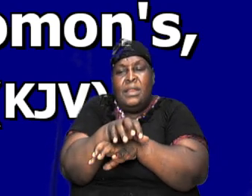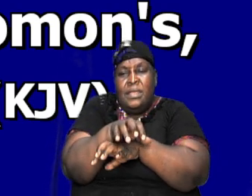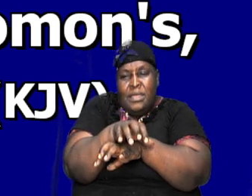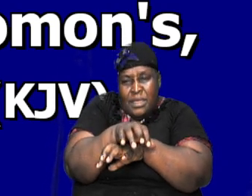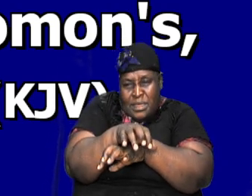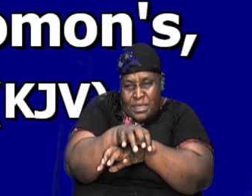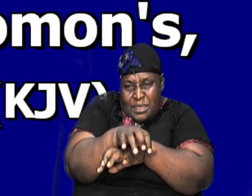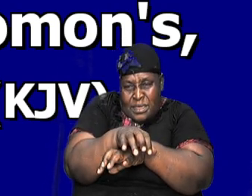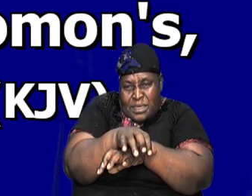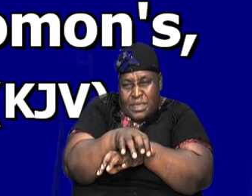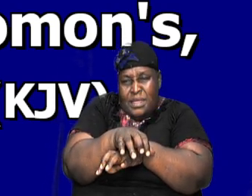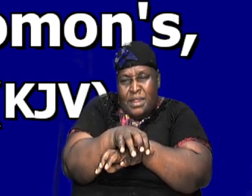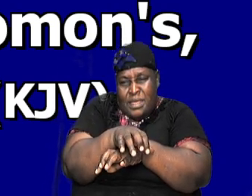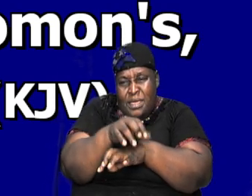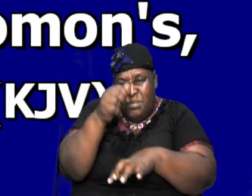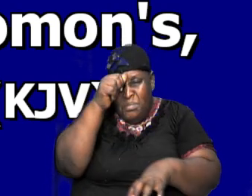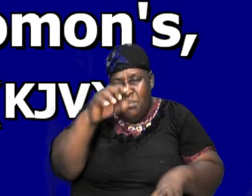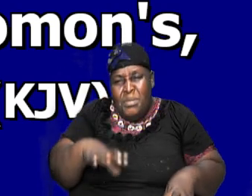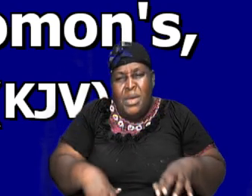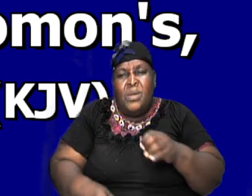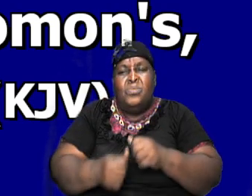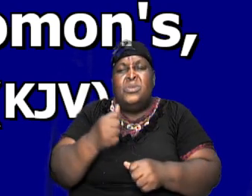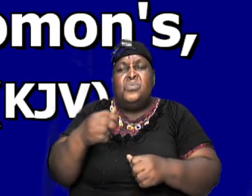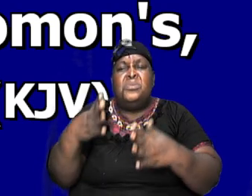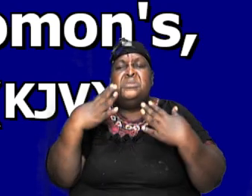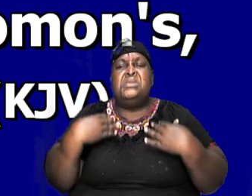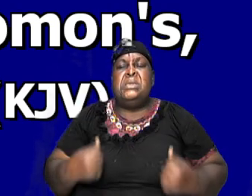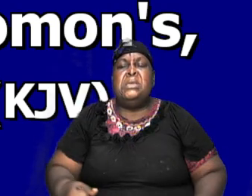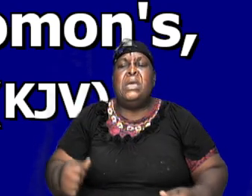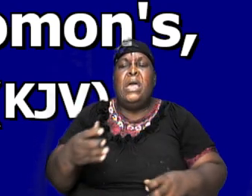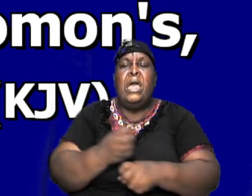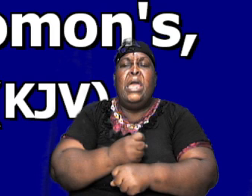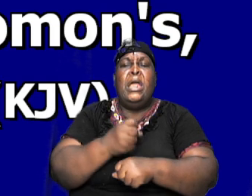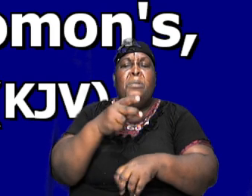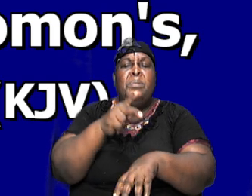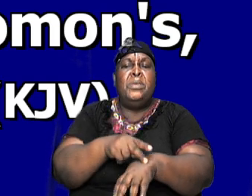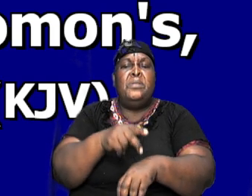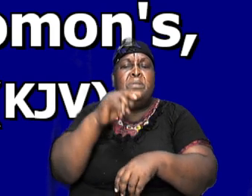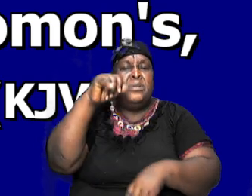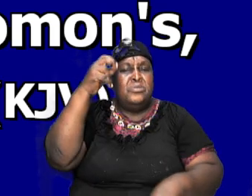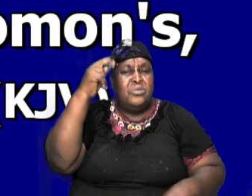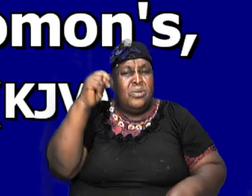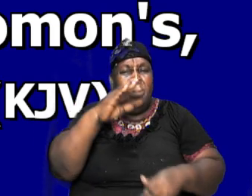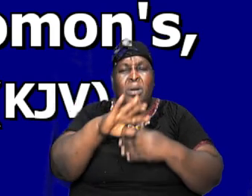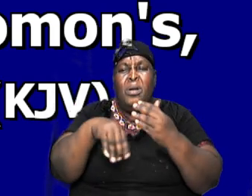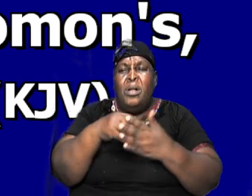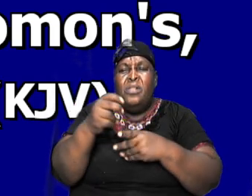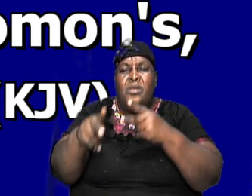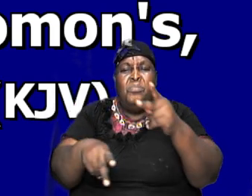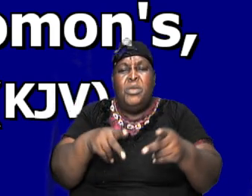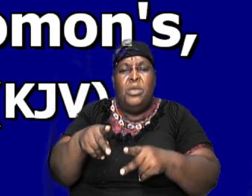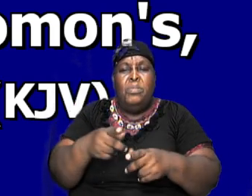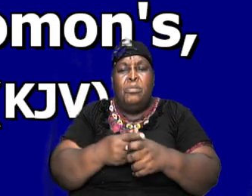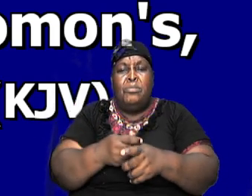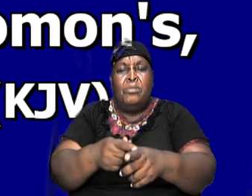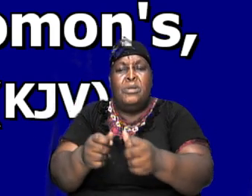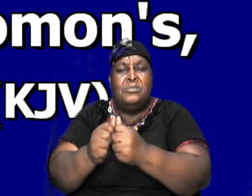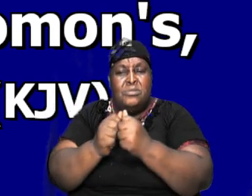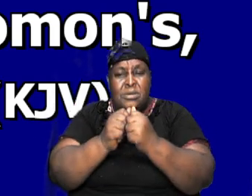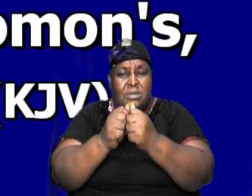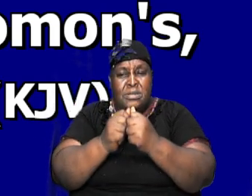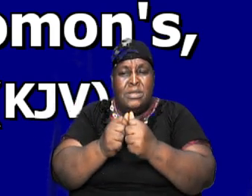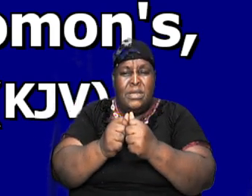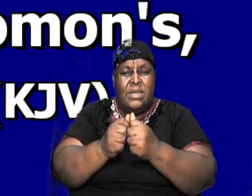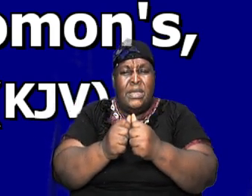scripture before. And as the lame man which was healed held Peter and John, all the people ran together unto